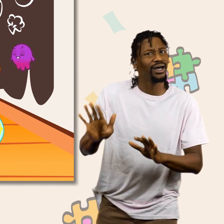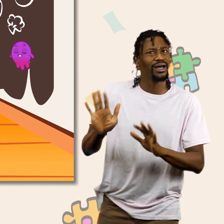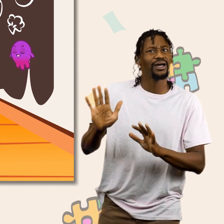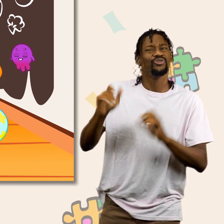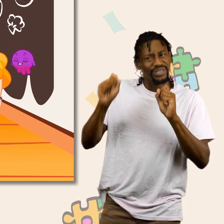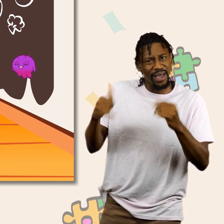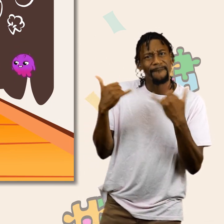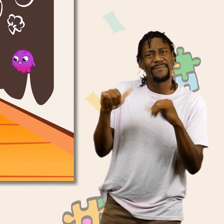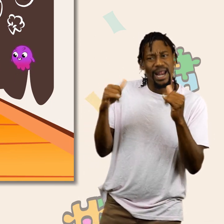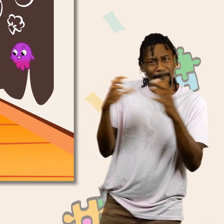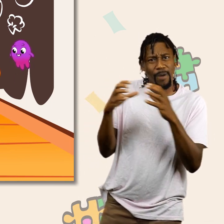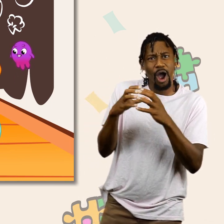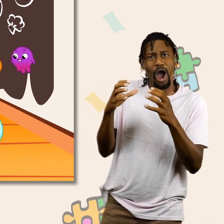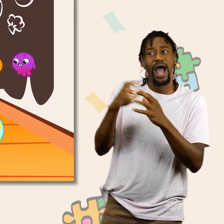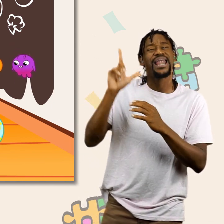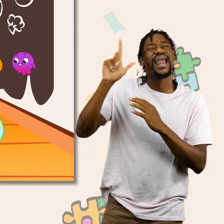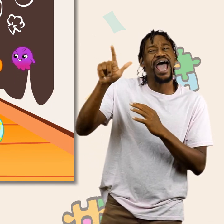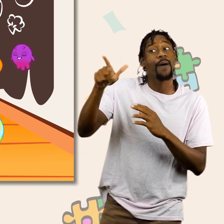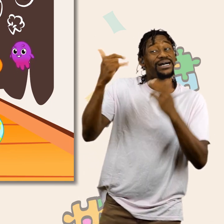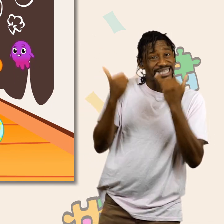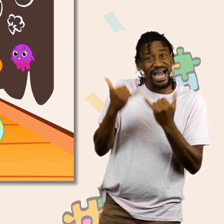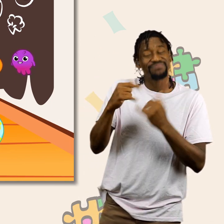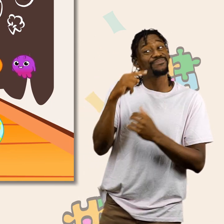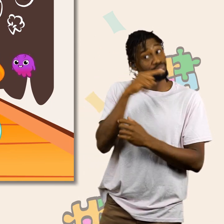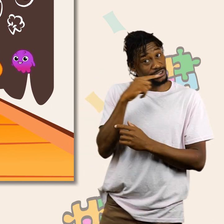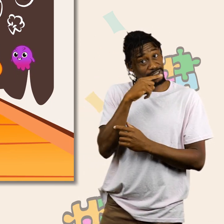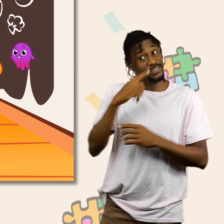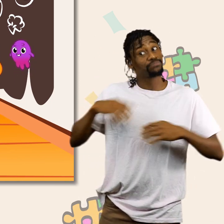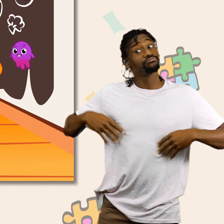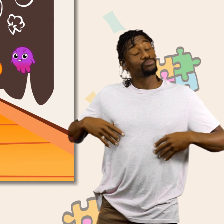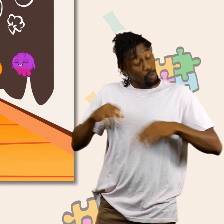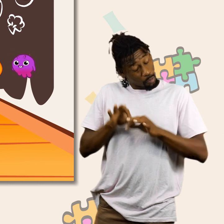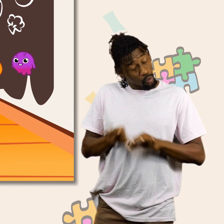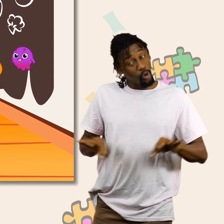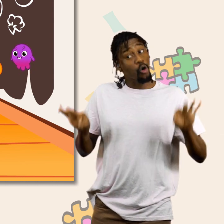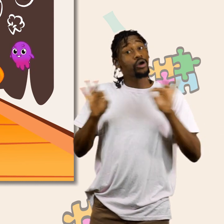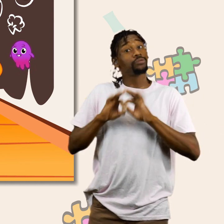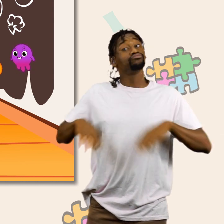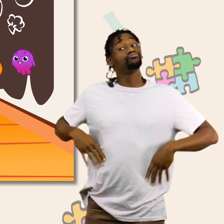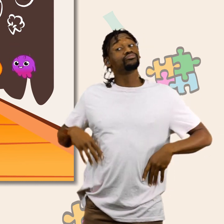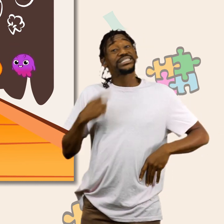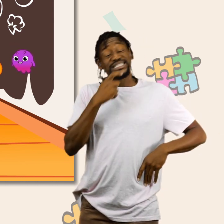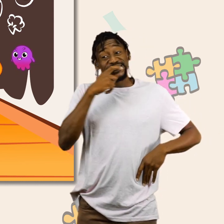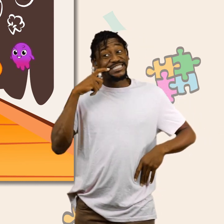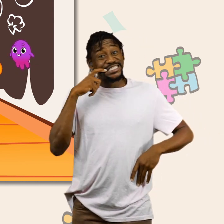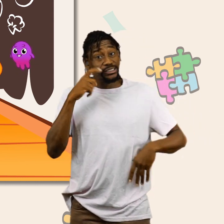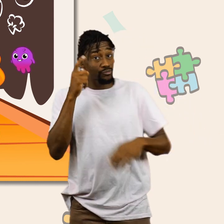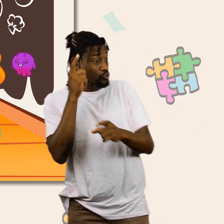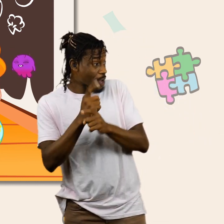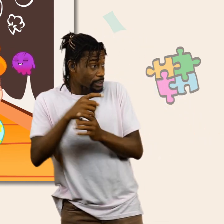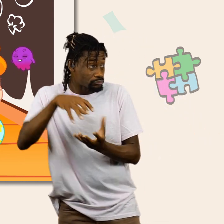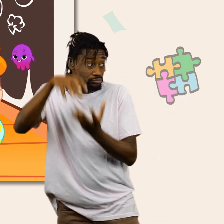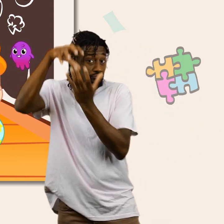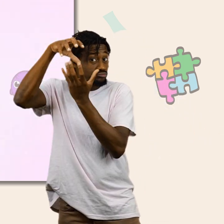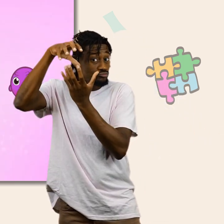Phoebe, you can play with the ball later. Now you have to brush your teeth. It's very important to keep them clean. Right, Pops?